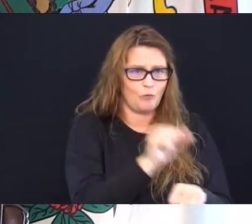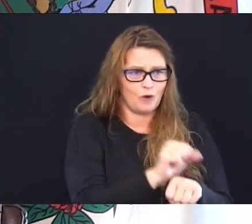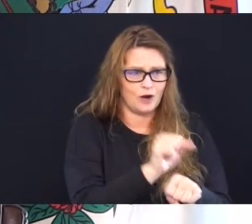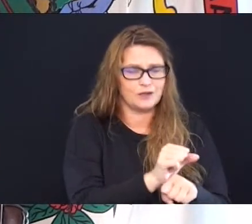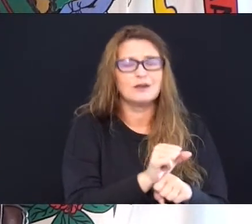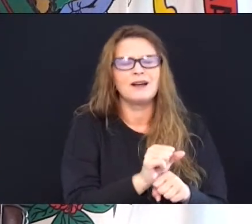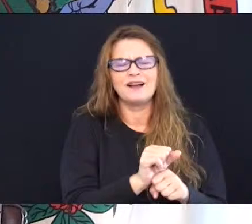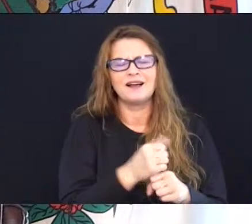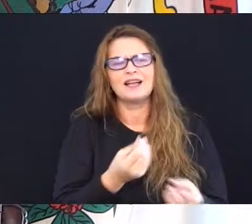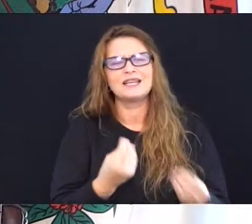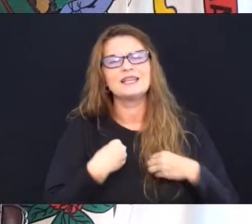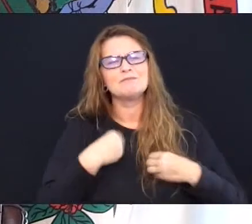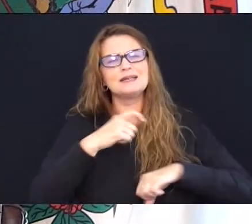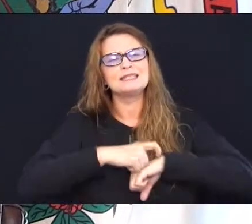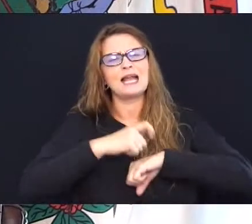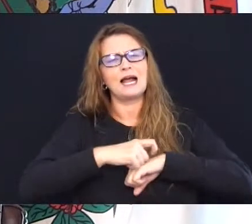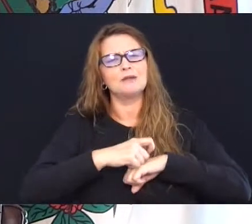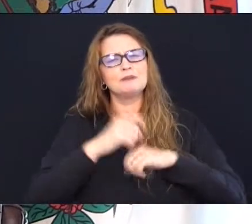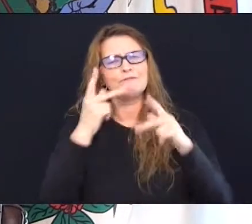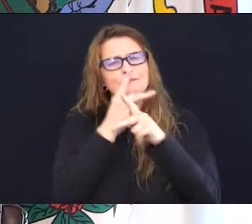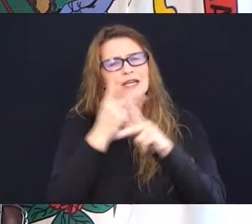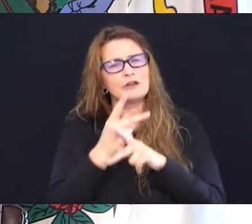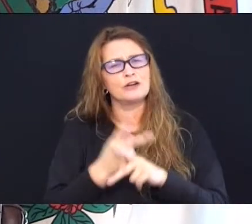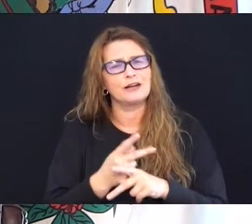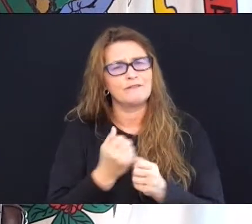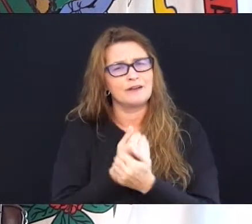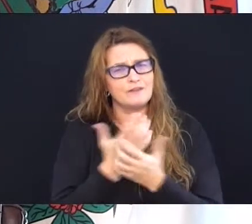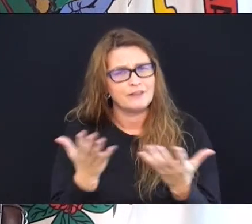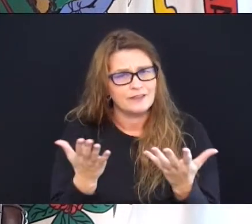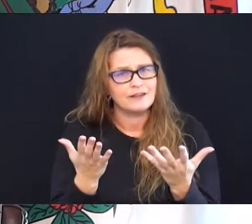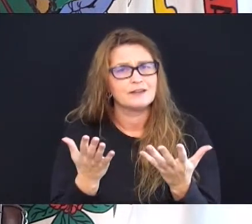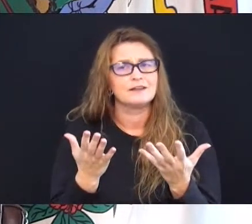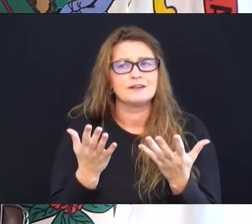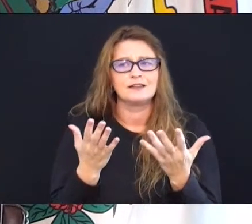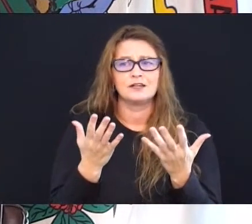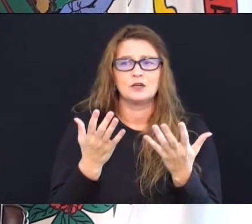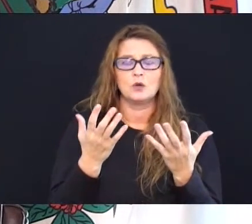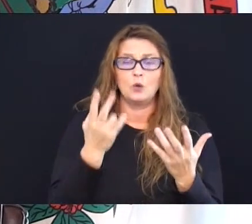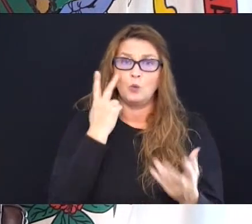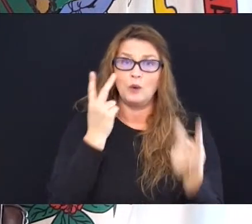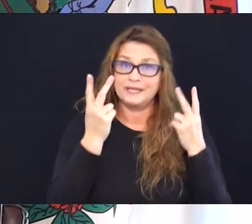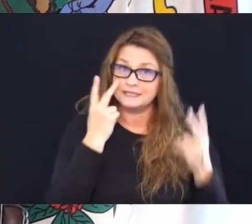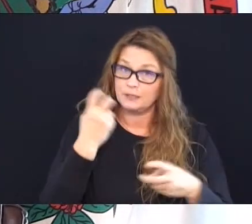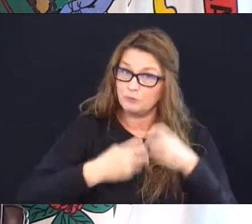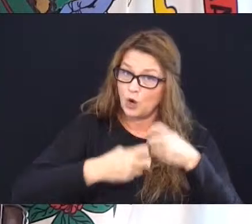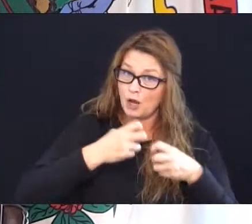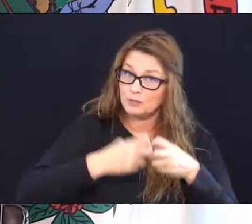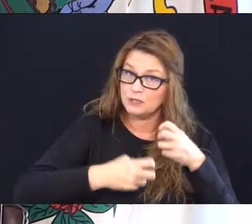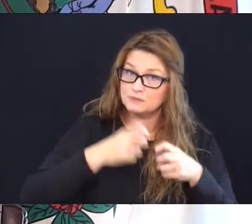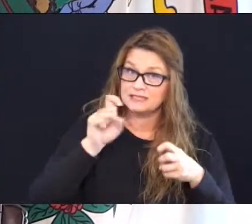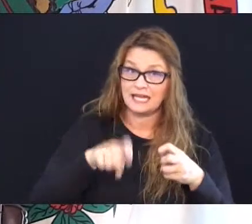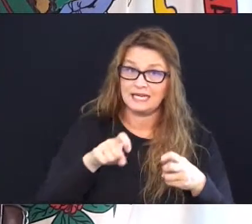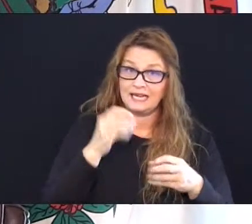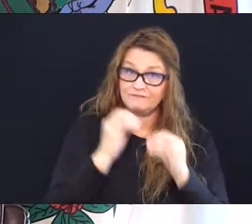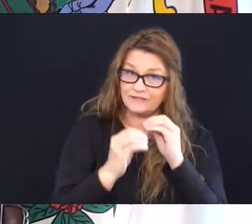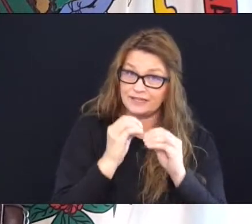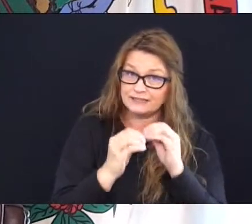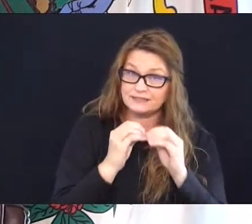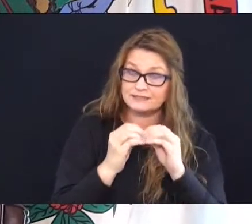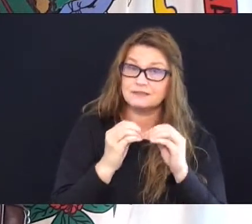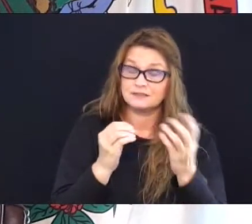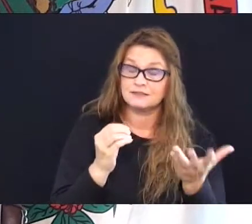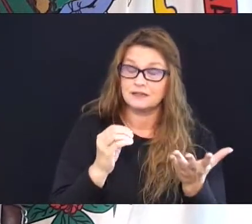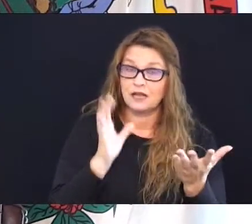and there's no question that there's problems, There's problems that need addressed, and I'll give you my